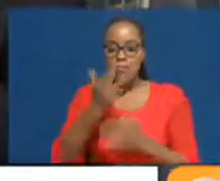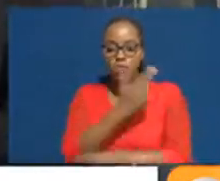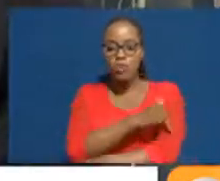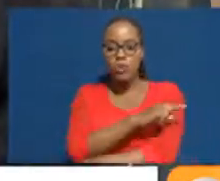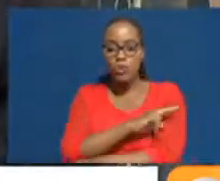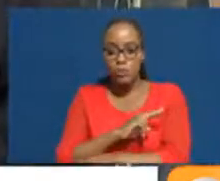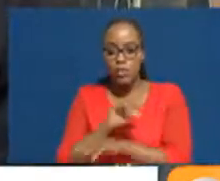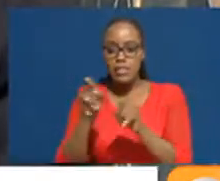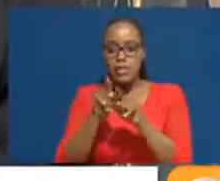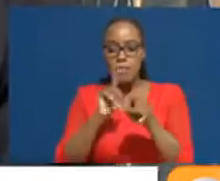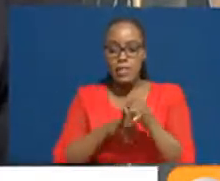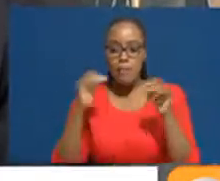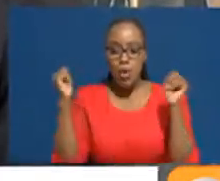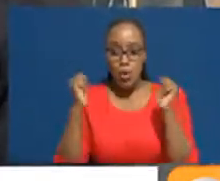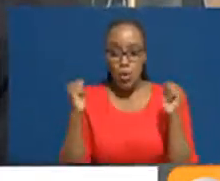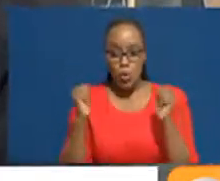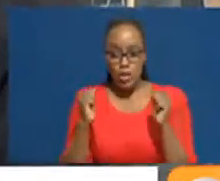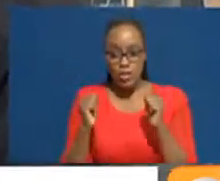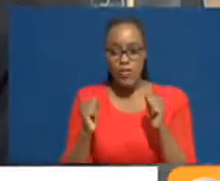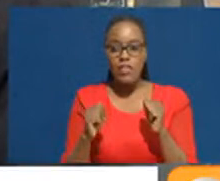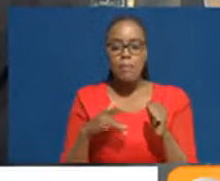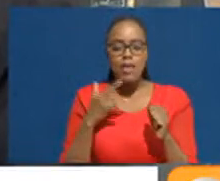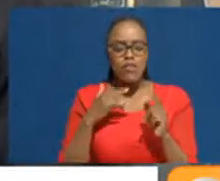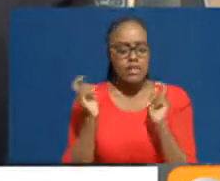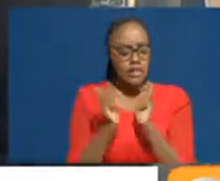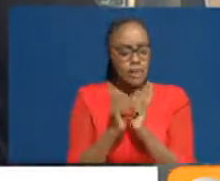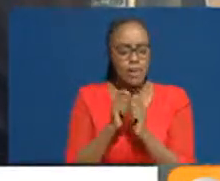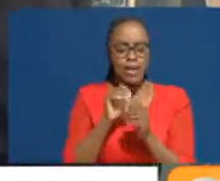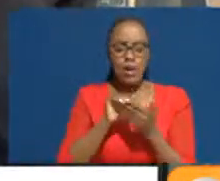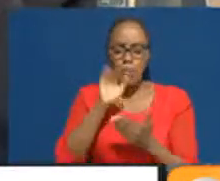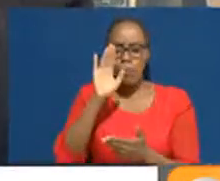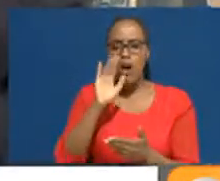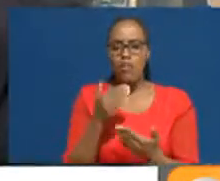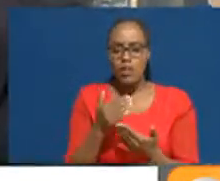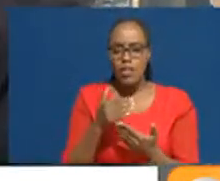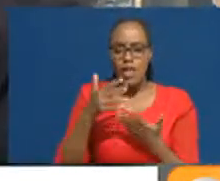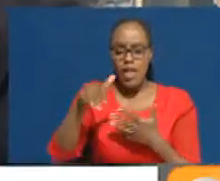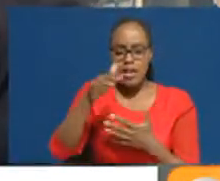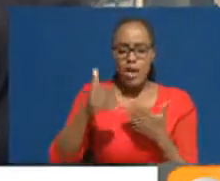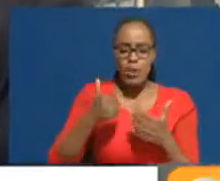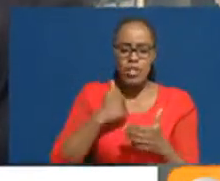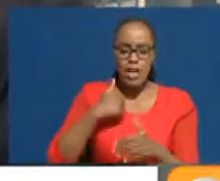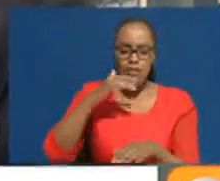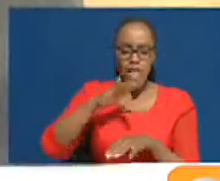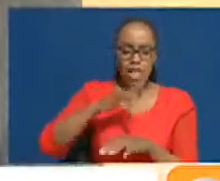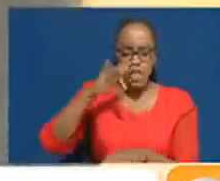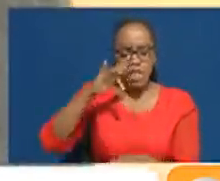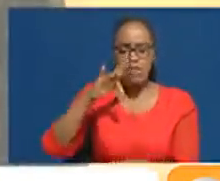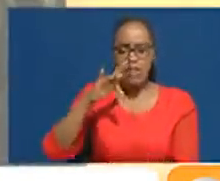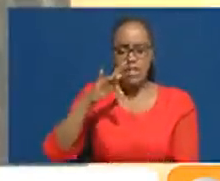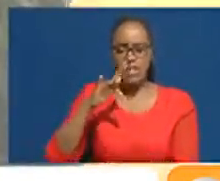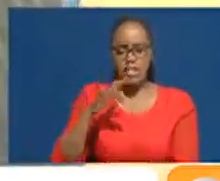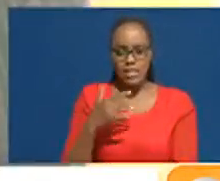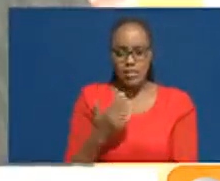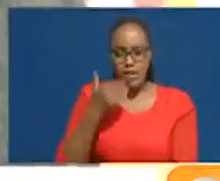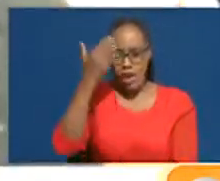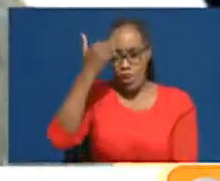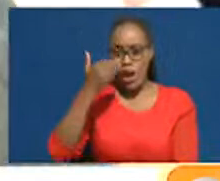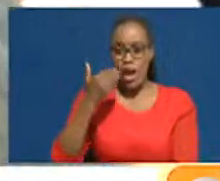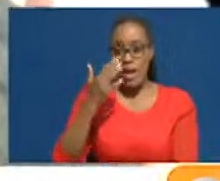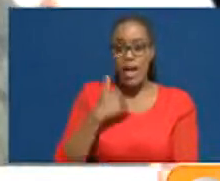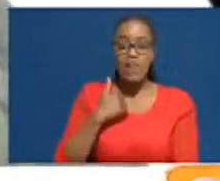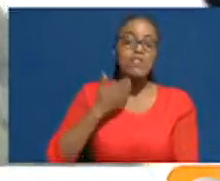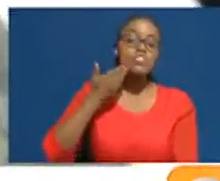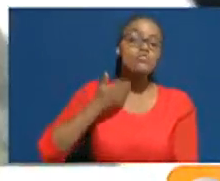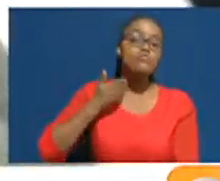hospitali. Kukiwa na baridi nasikia uchungu zaidi kwa sehemu ile ambayo niliumia. Maana yake hapa kwenye shingo